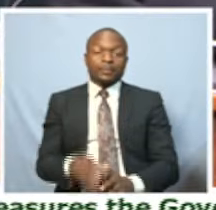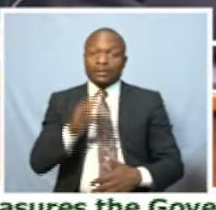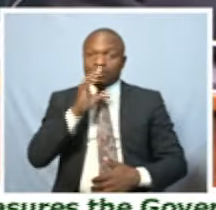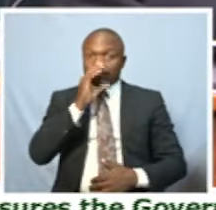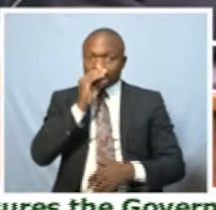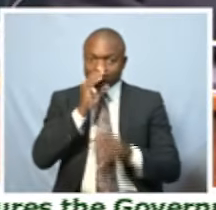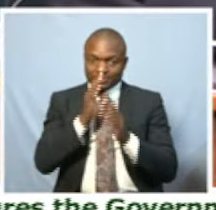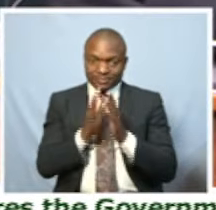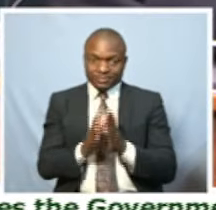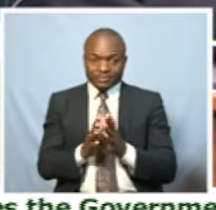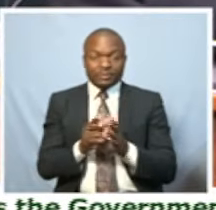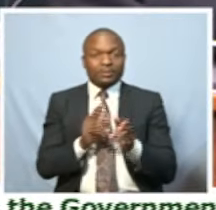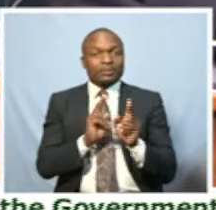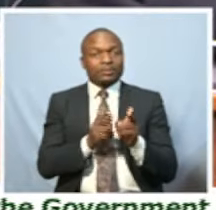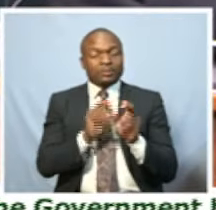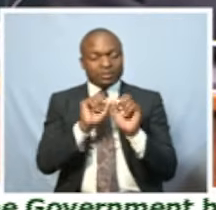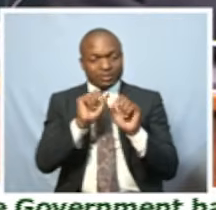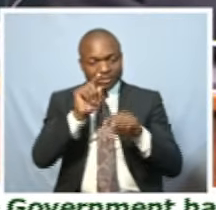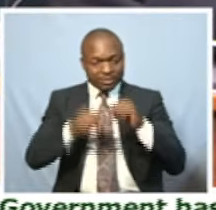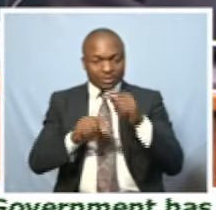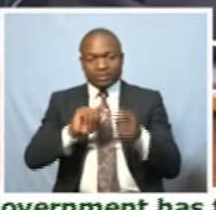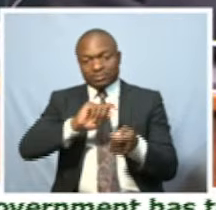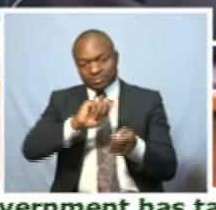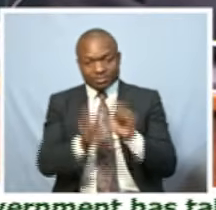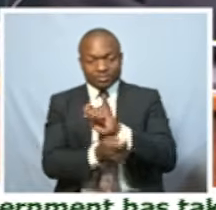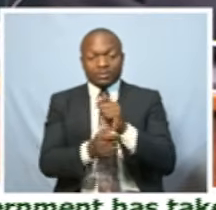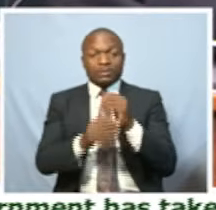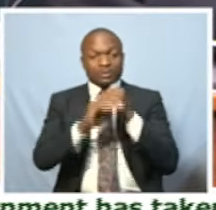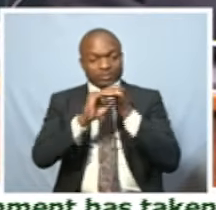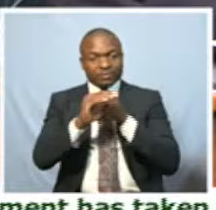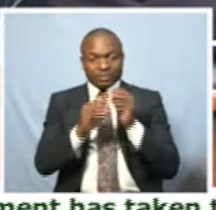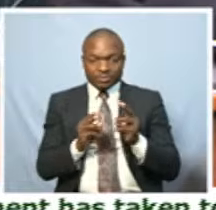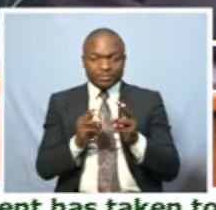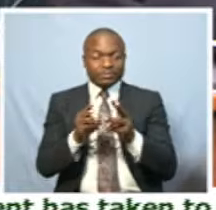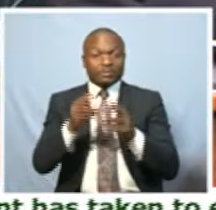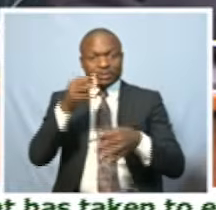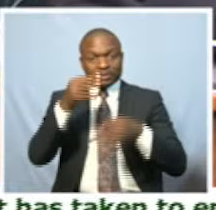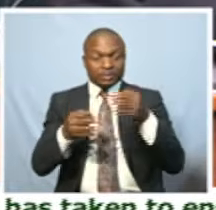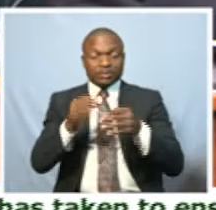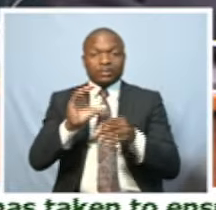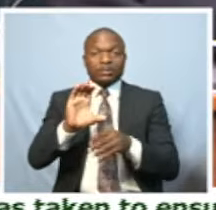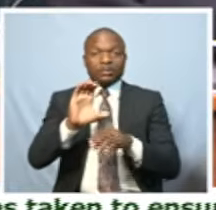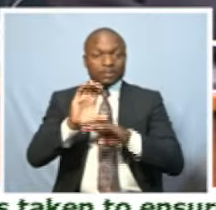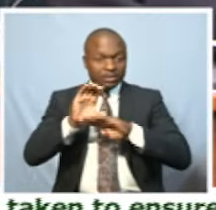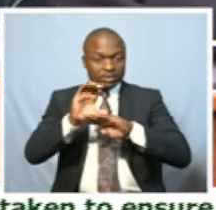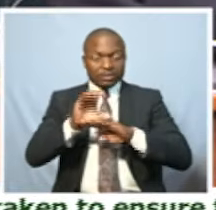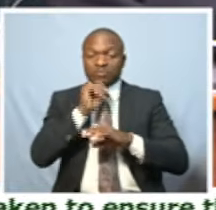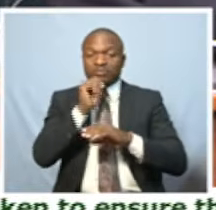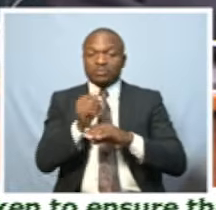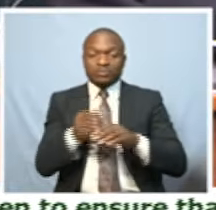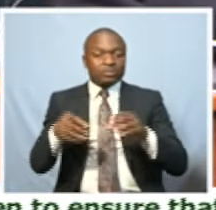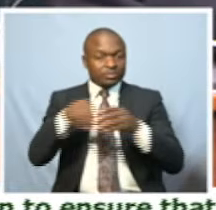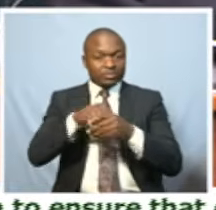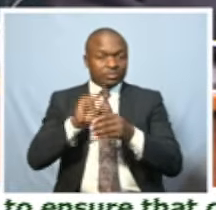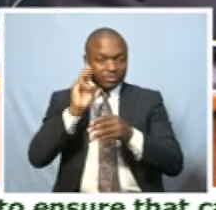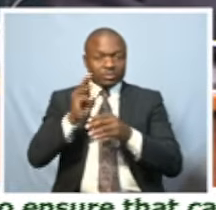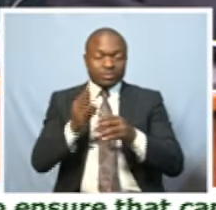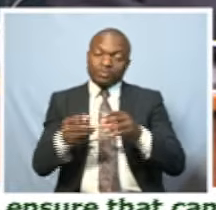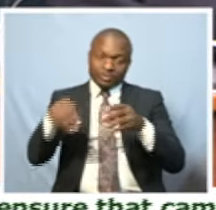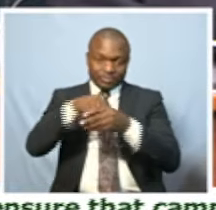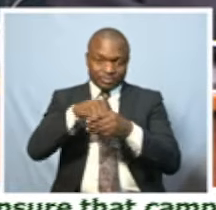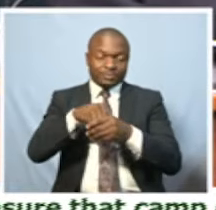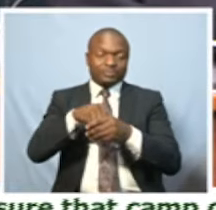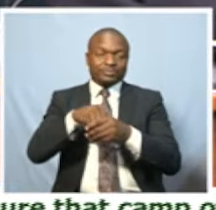Mr. Speaker, the response cannot change. This is a phased approach. If Chilubi was not attended to, it will be attended